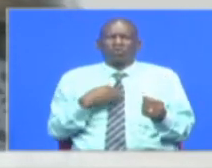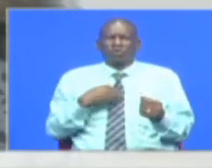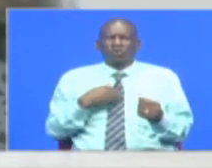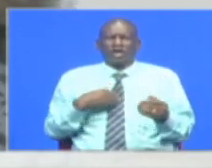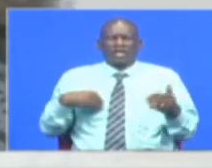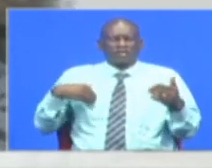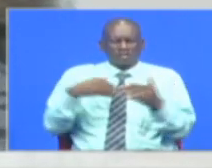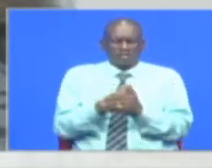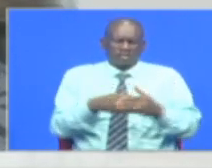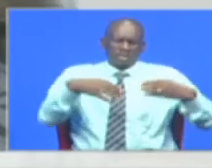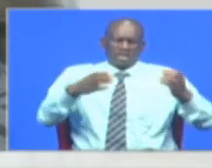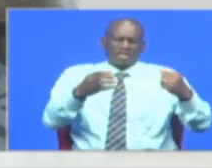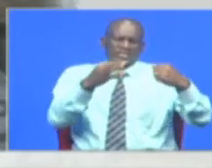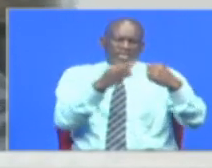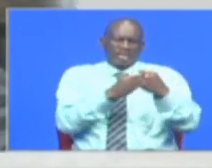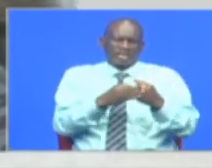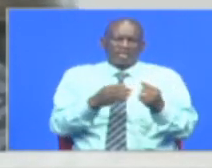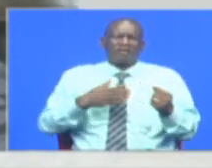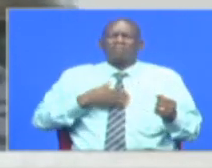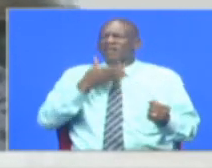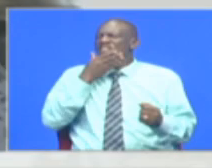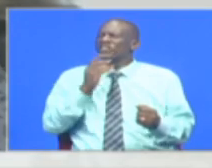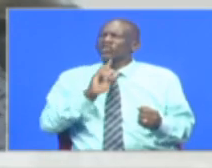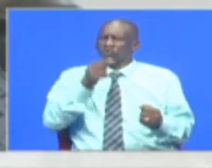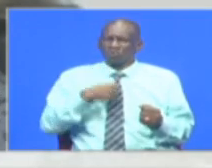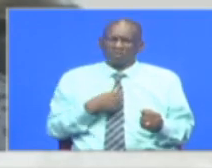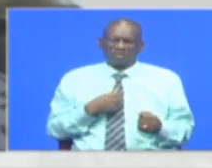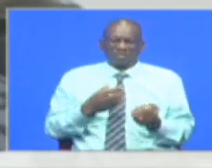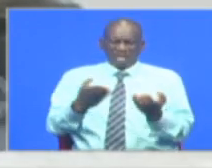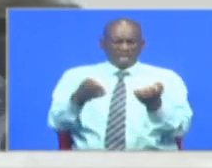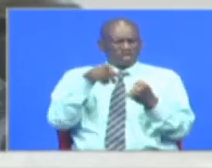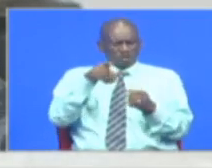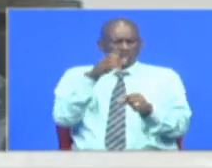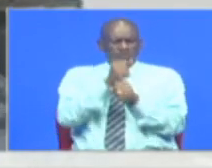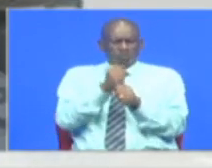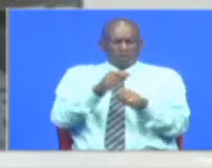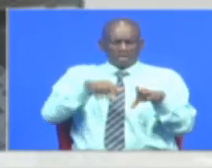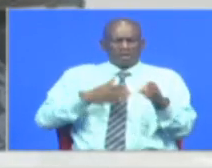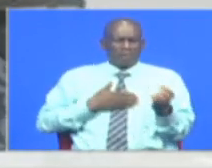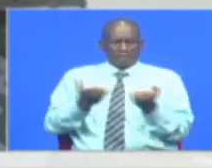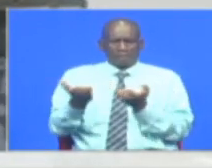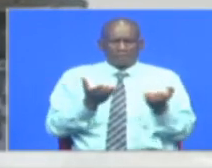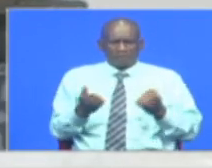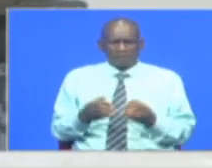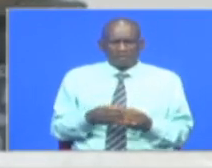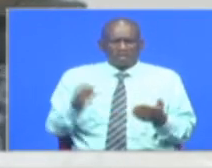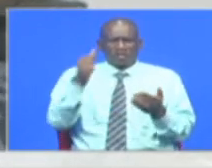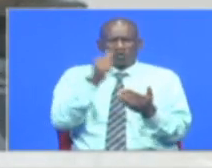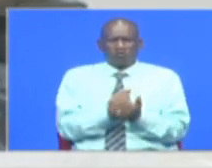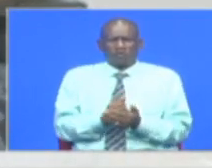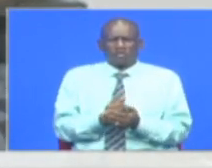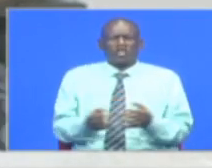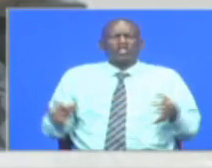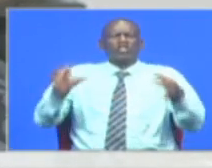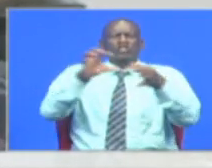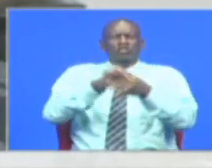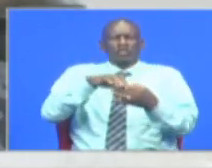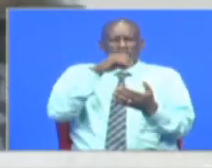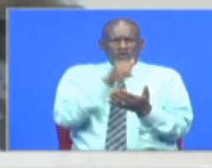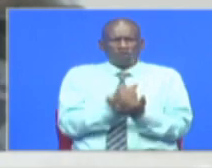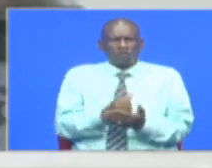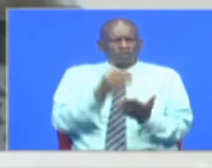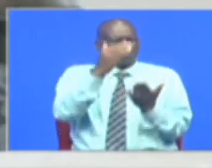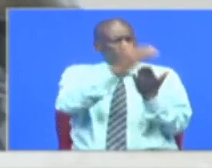grade. And my dad was like, I need you to work in my business, the office. Come in the office, schedule